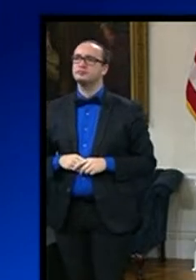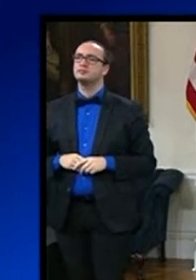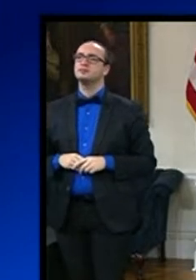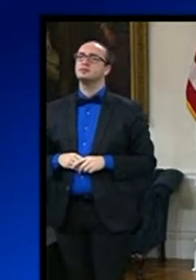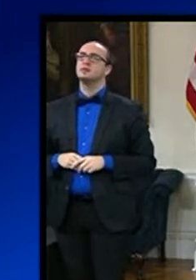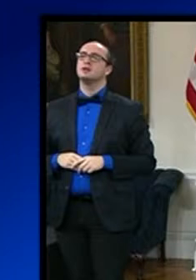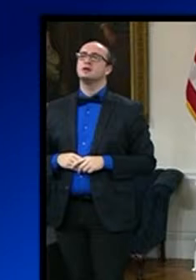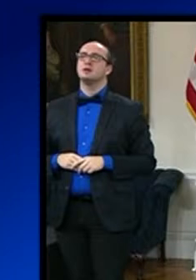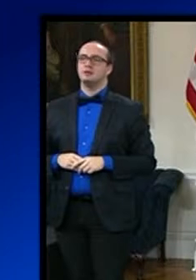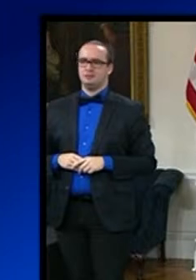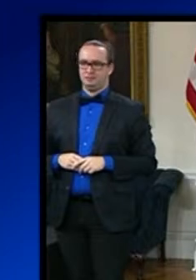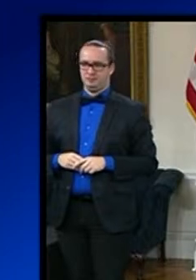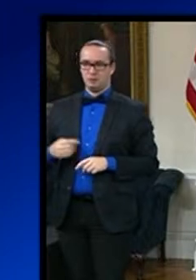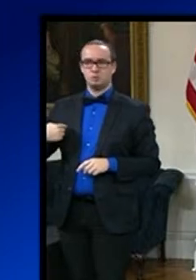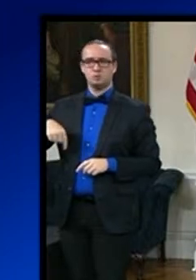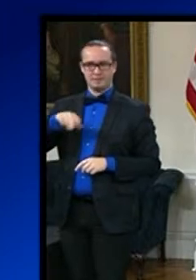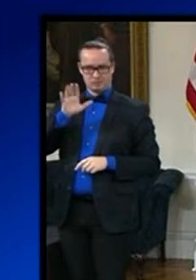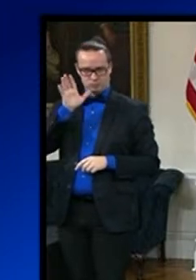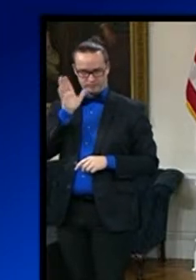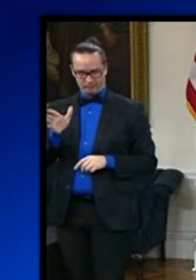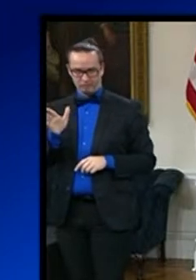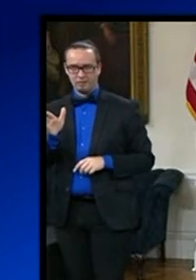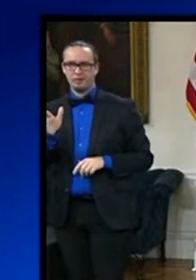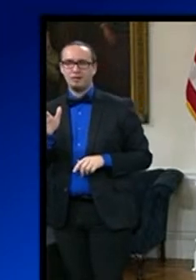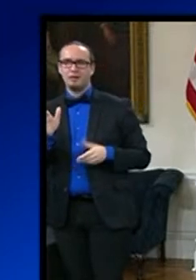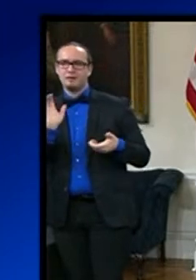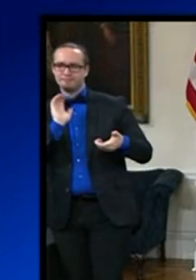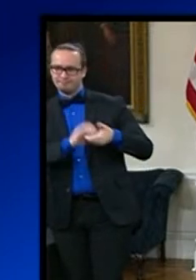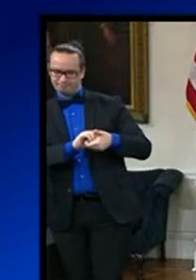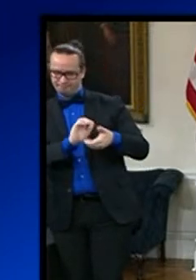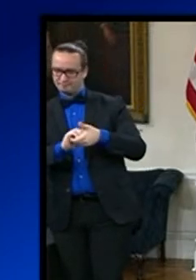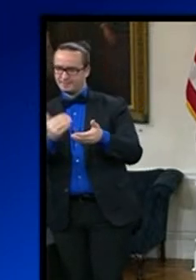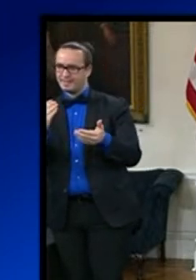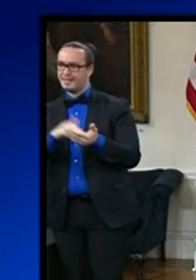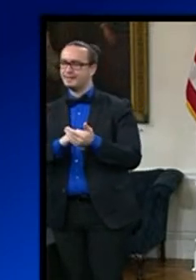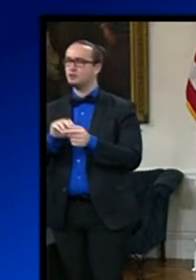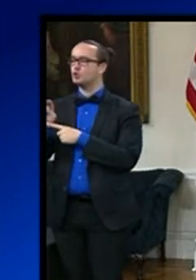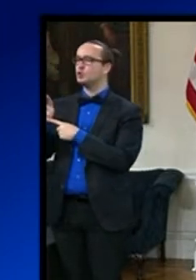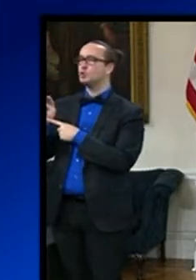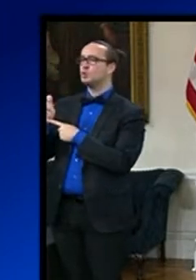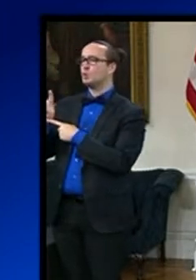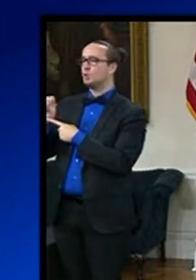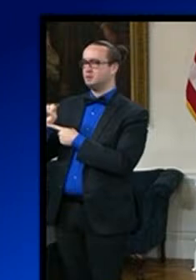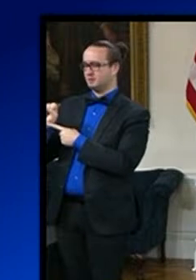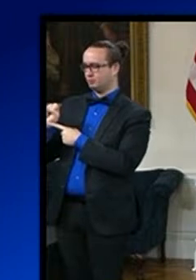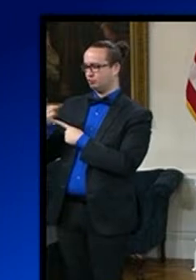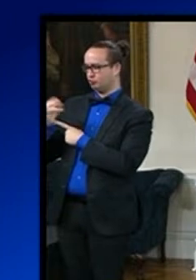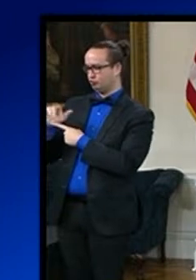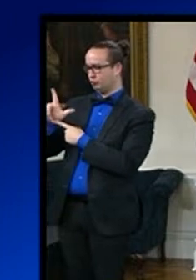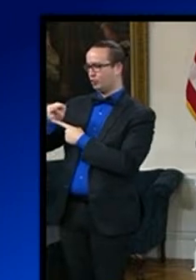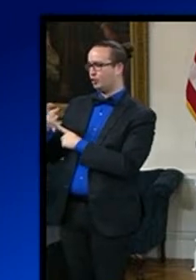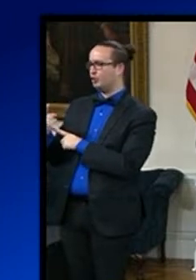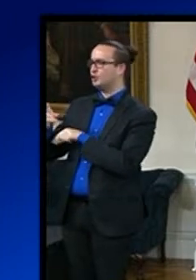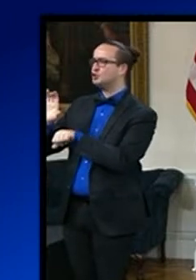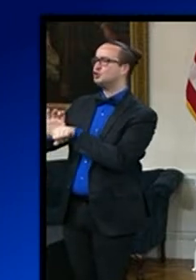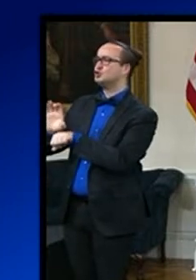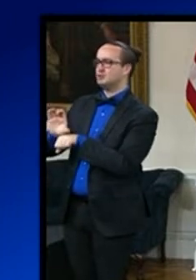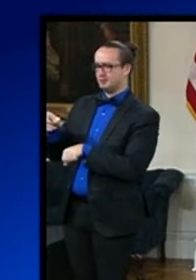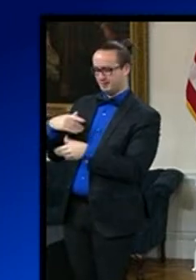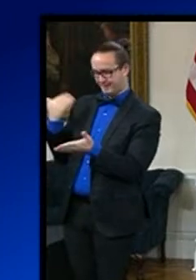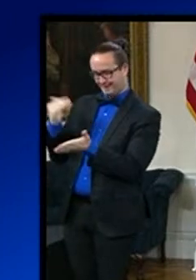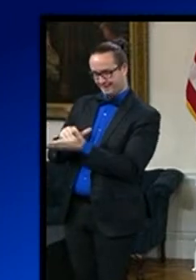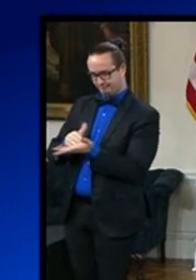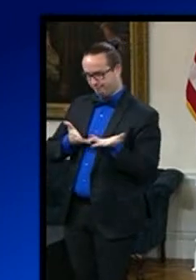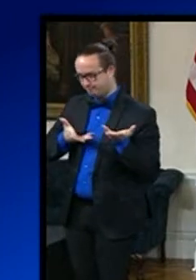clinic. As I mentioned, the importance of the Maryland Department of Health, the Vaccine Equity Task Force, and the Baltimore Department of Health, we